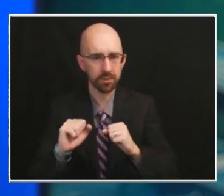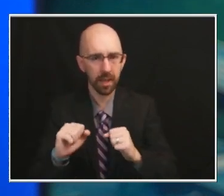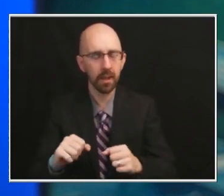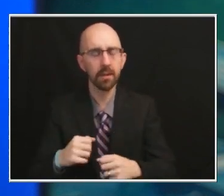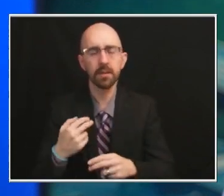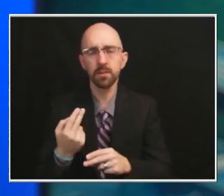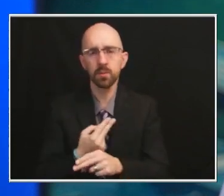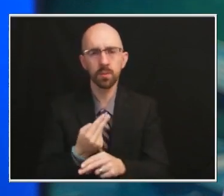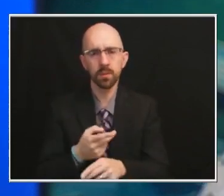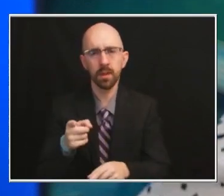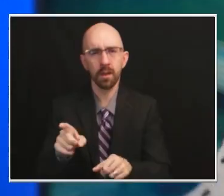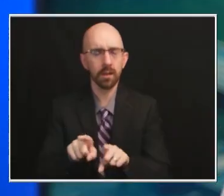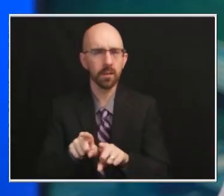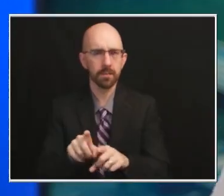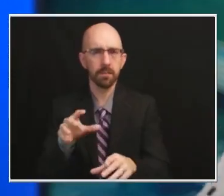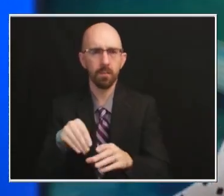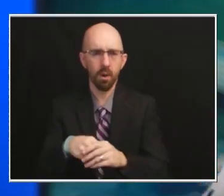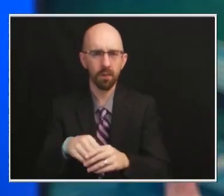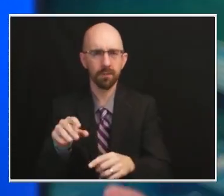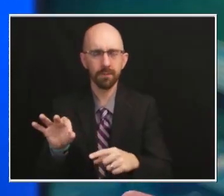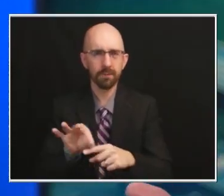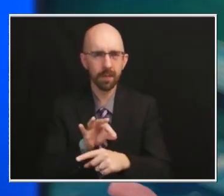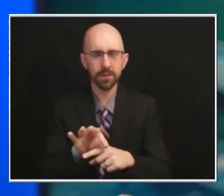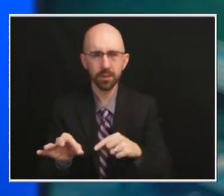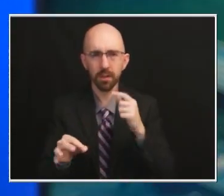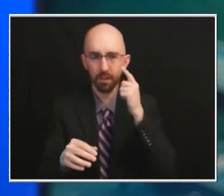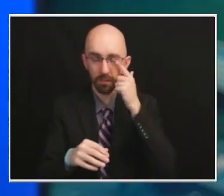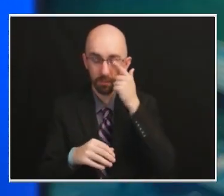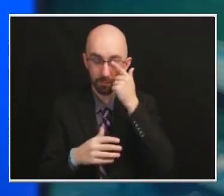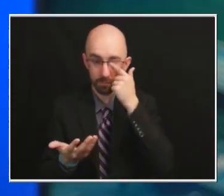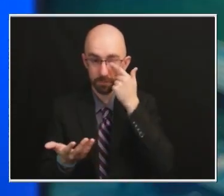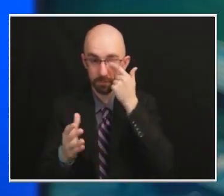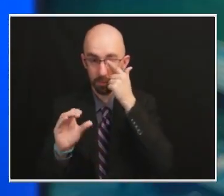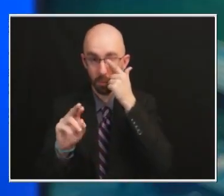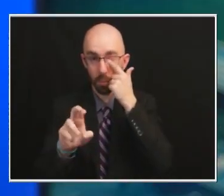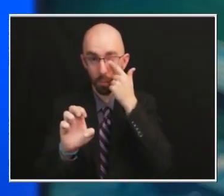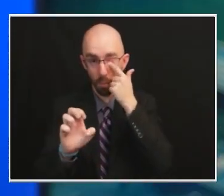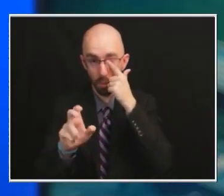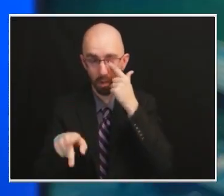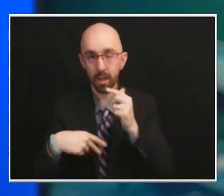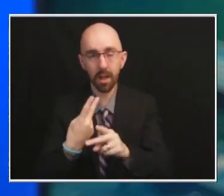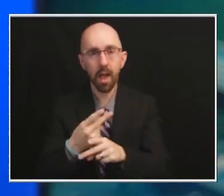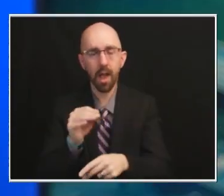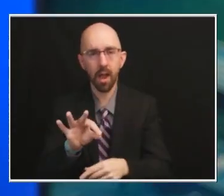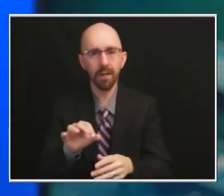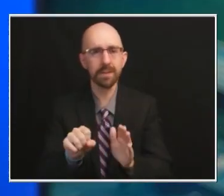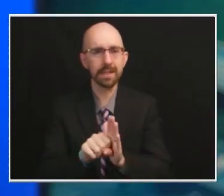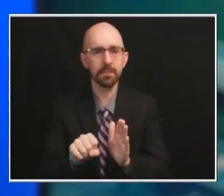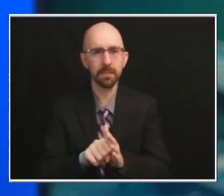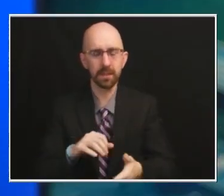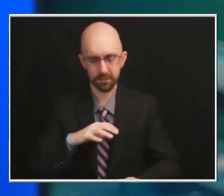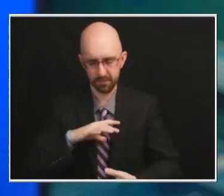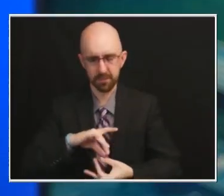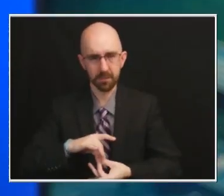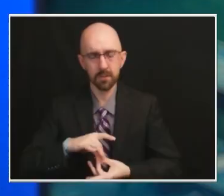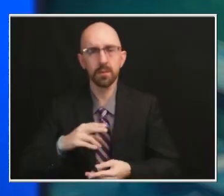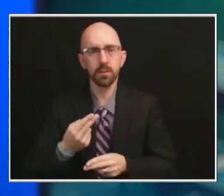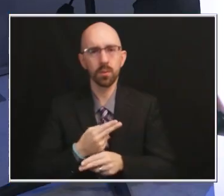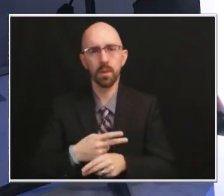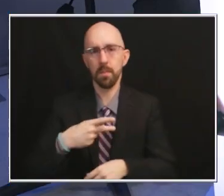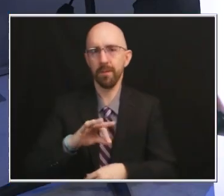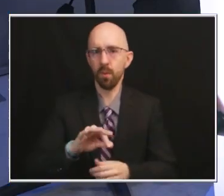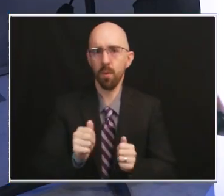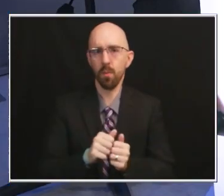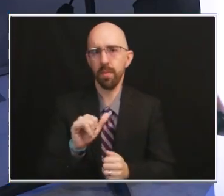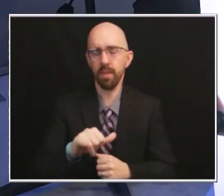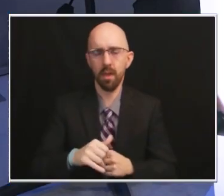as part of your functional kind of engage your core type of statement would be using the pelvic floor along with that. And we're